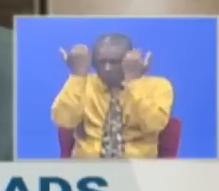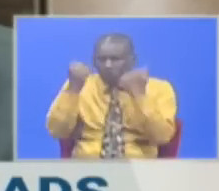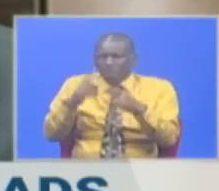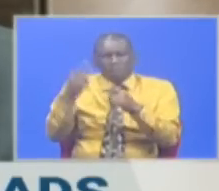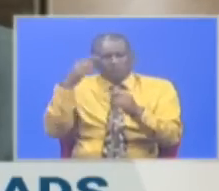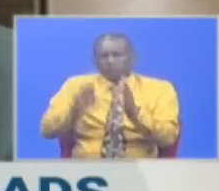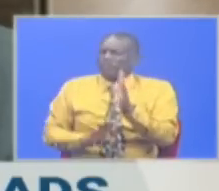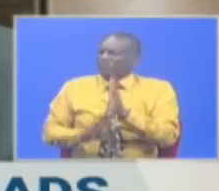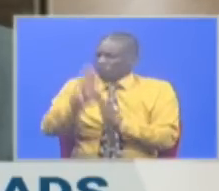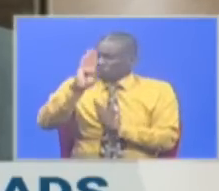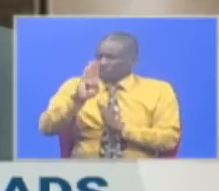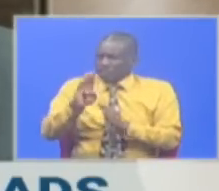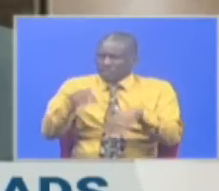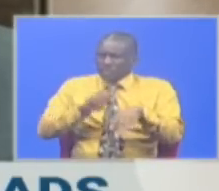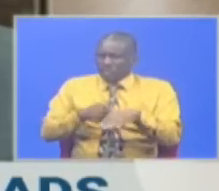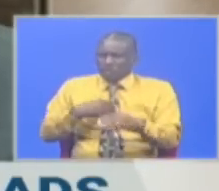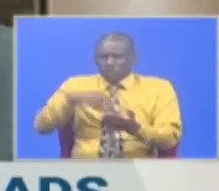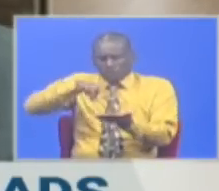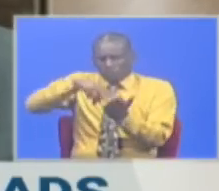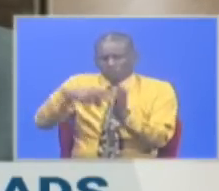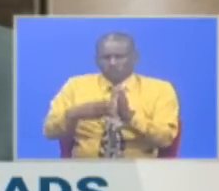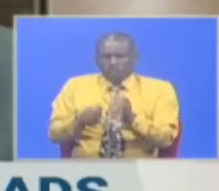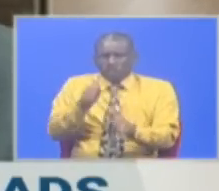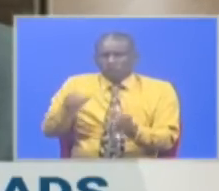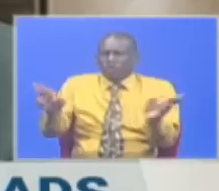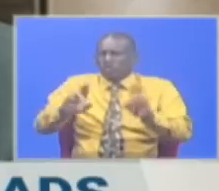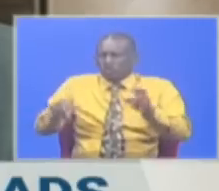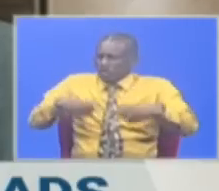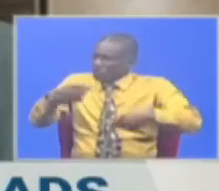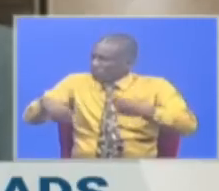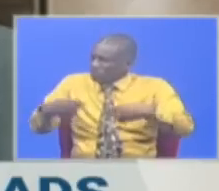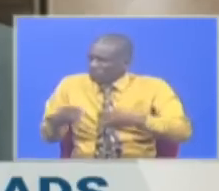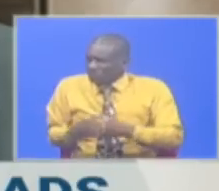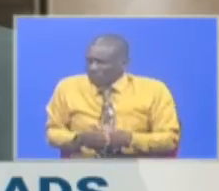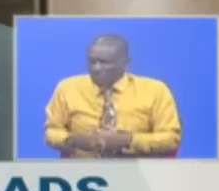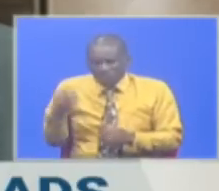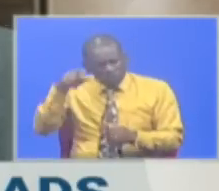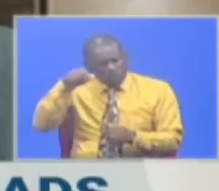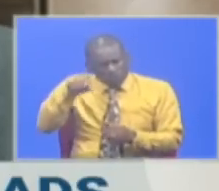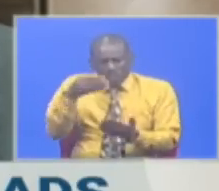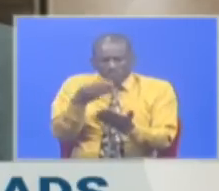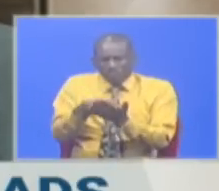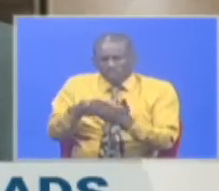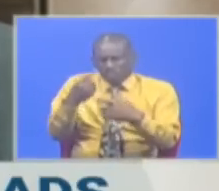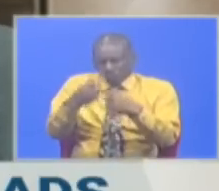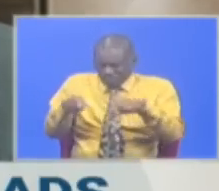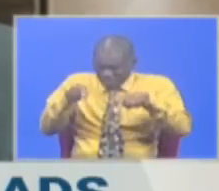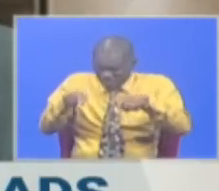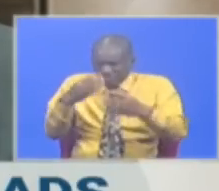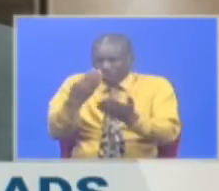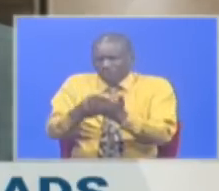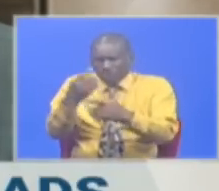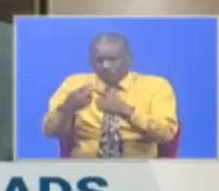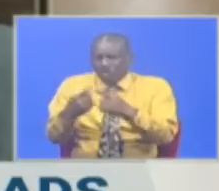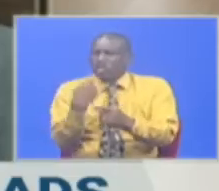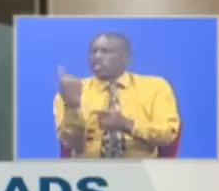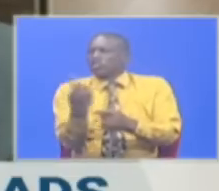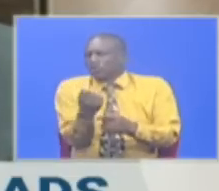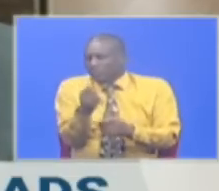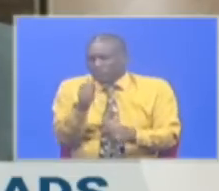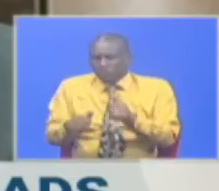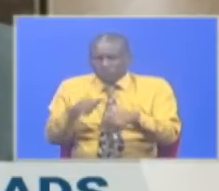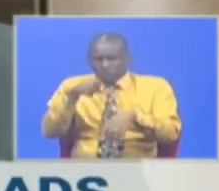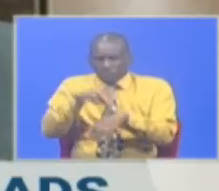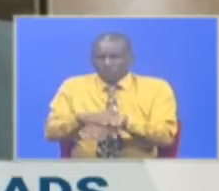development, when we have projects that are already in process, for this financial year, the money only got loaded on